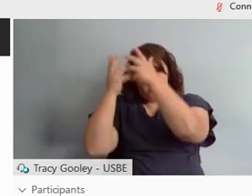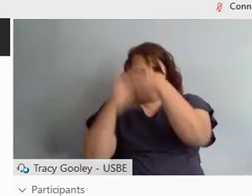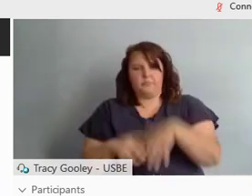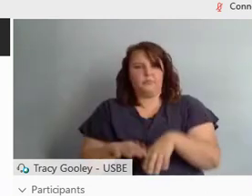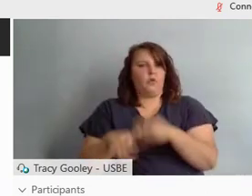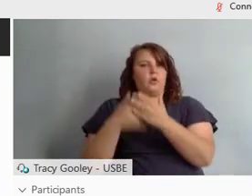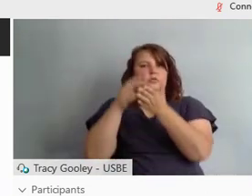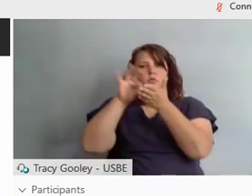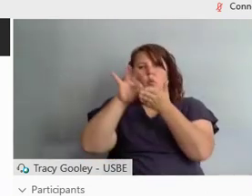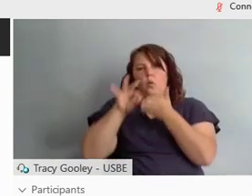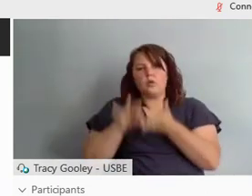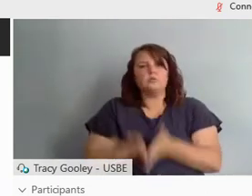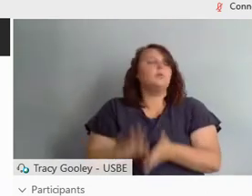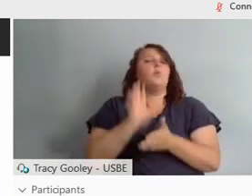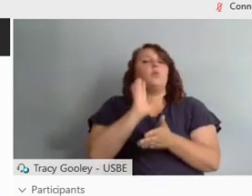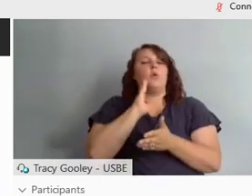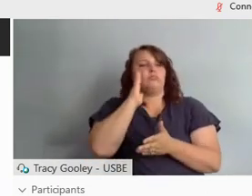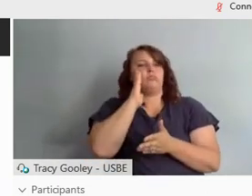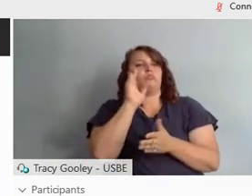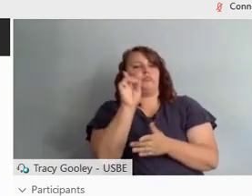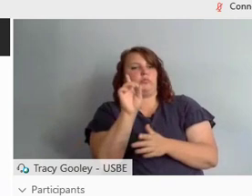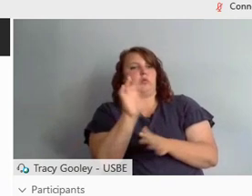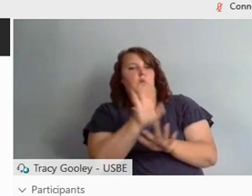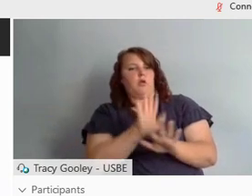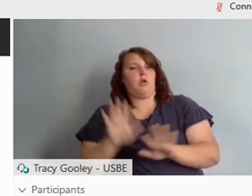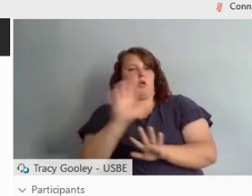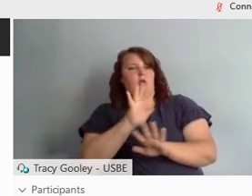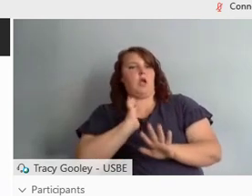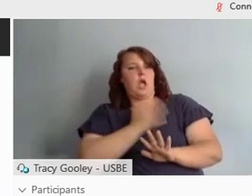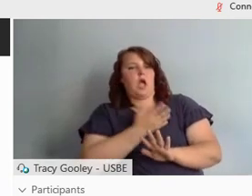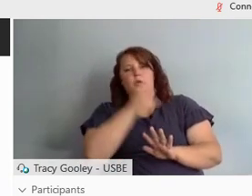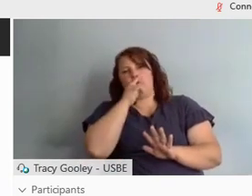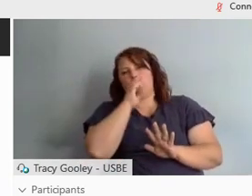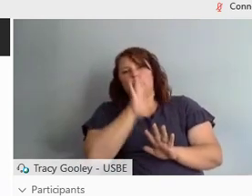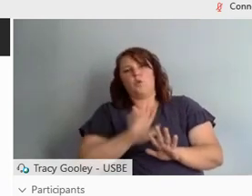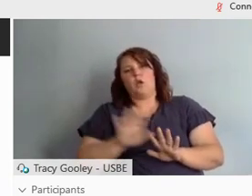those scores are, where typically most of our kiddos fell.